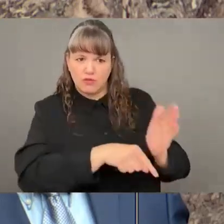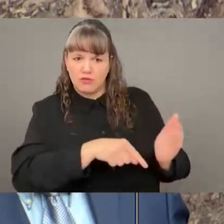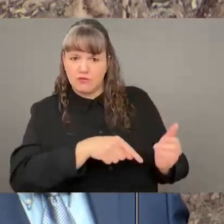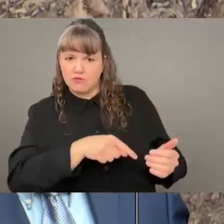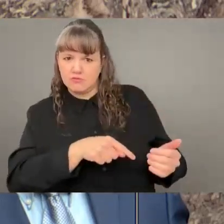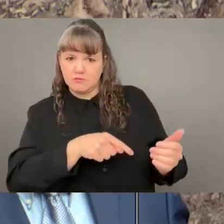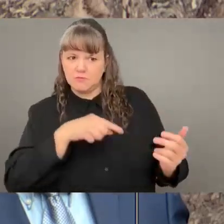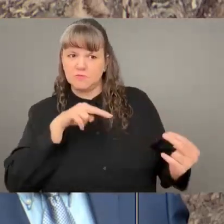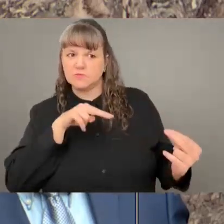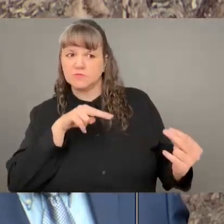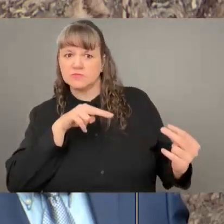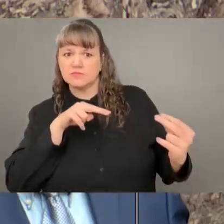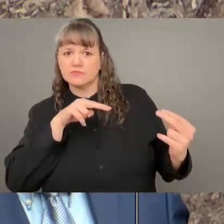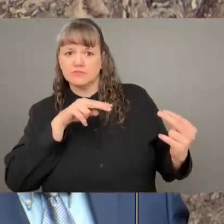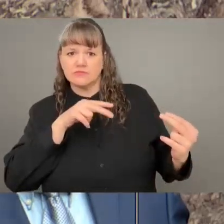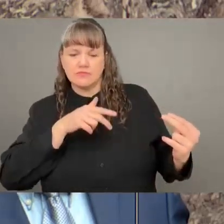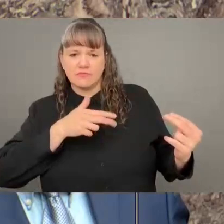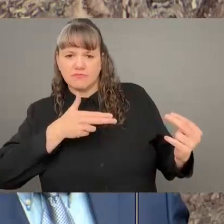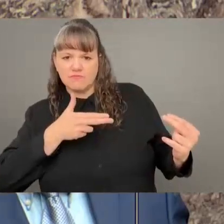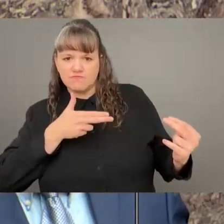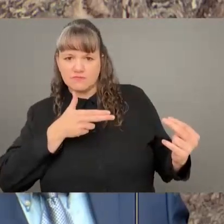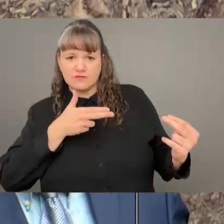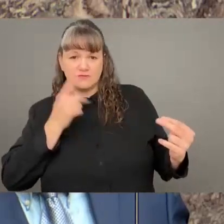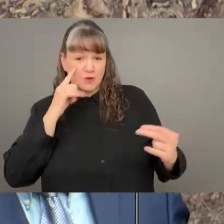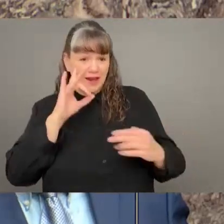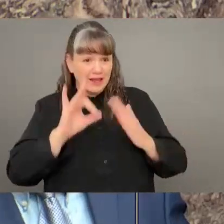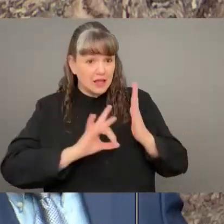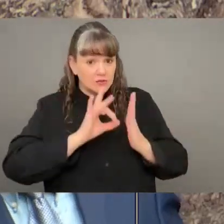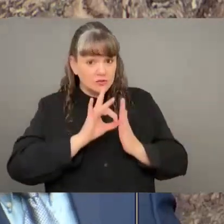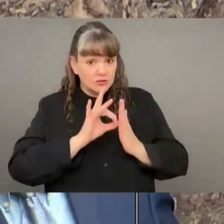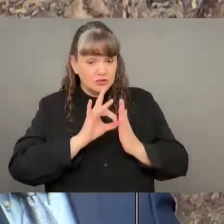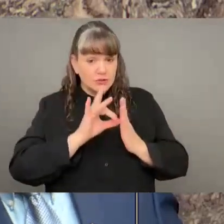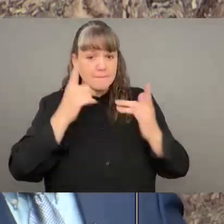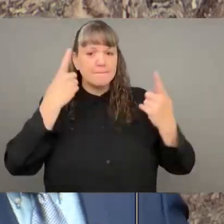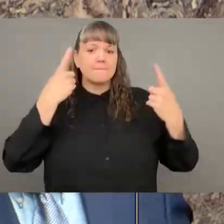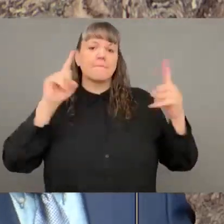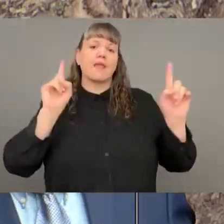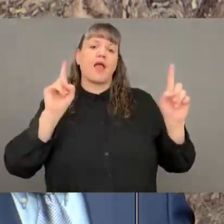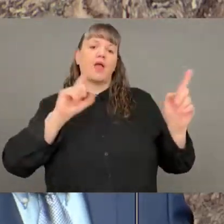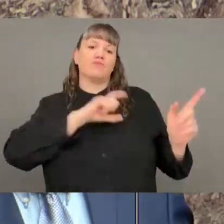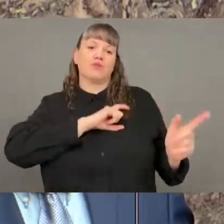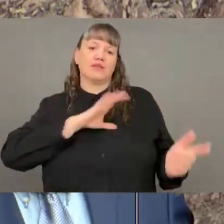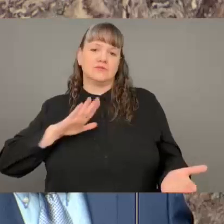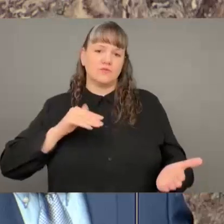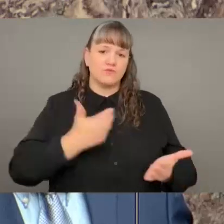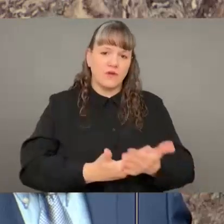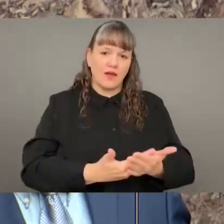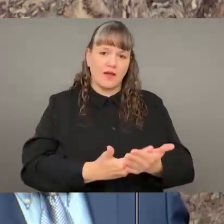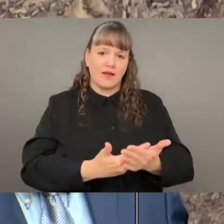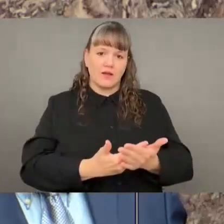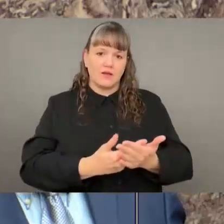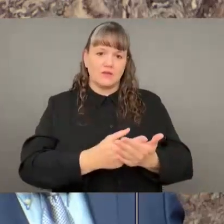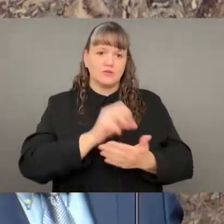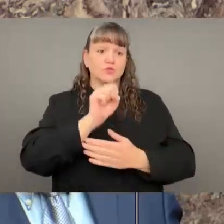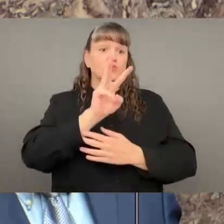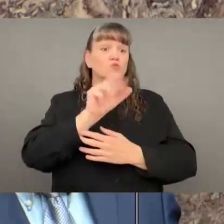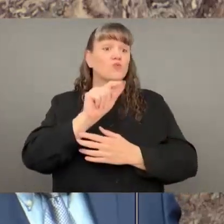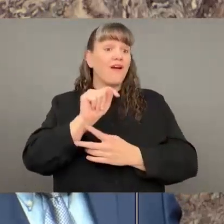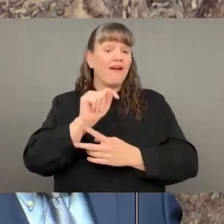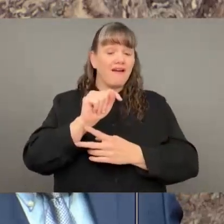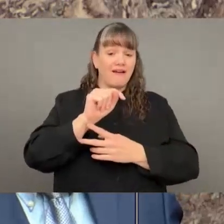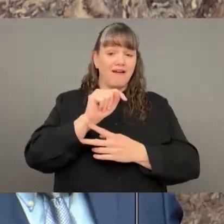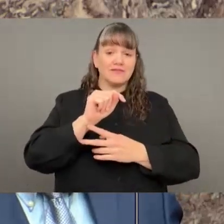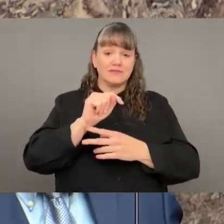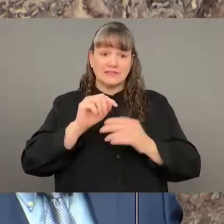jail just 8 hours later. His victims, who were also his neighbors, were not informed that he was released. When